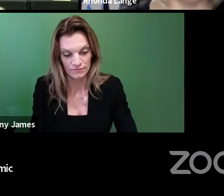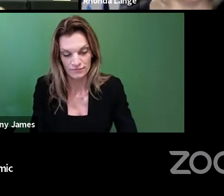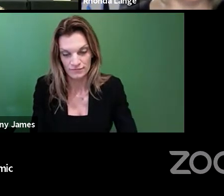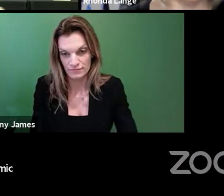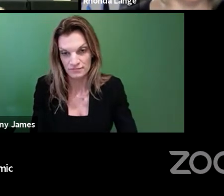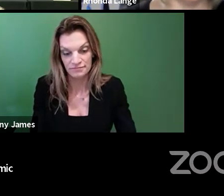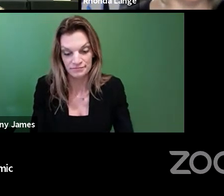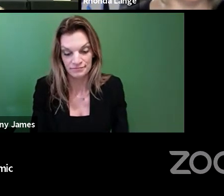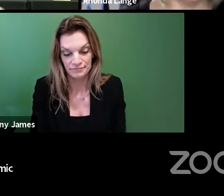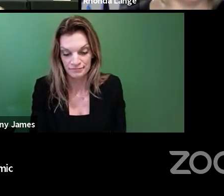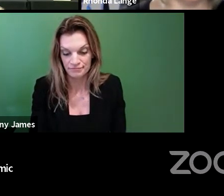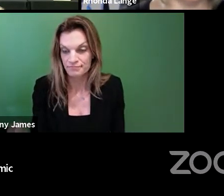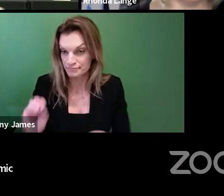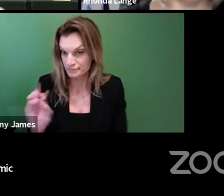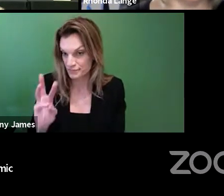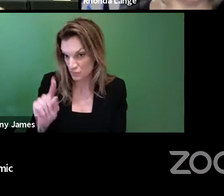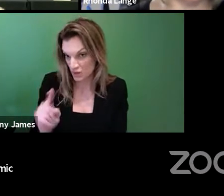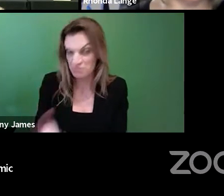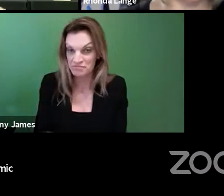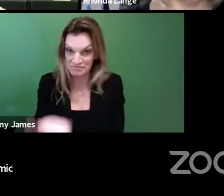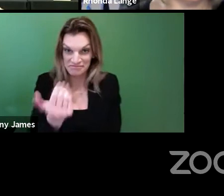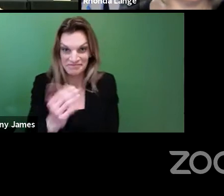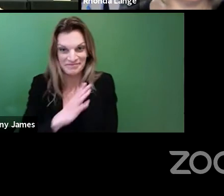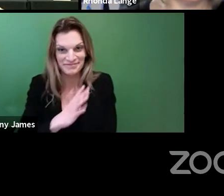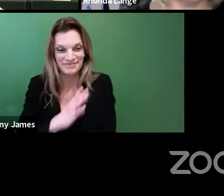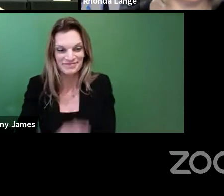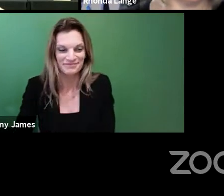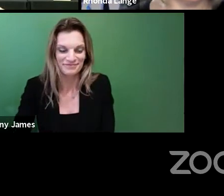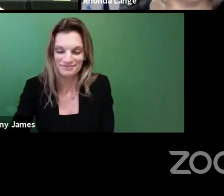No 60, okay, 61, come on.